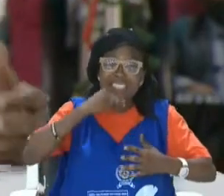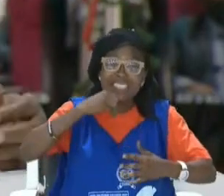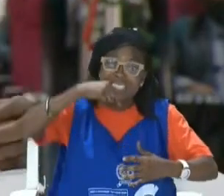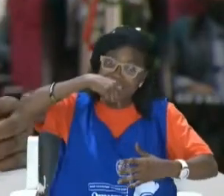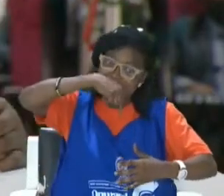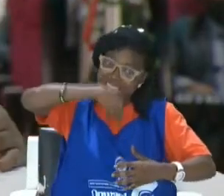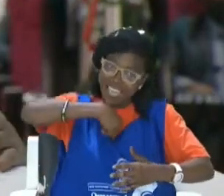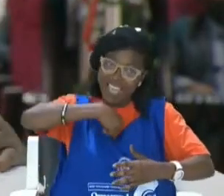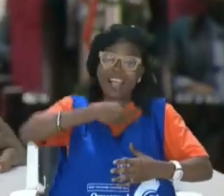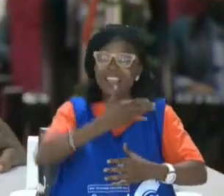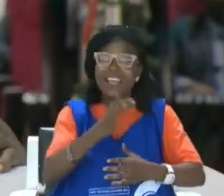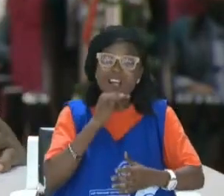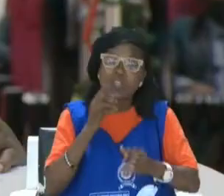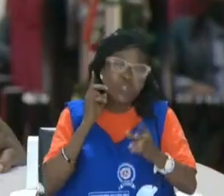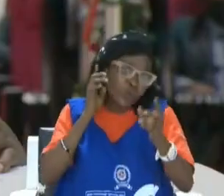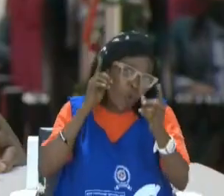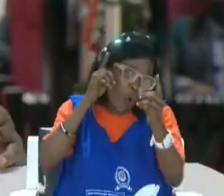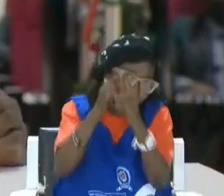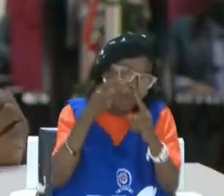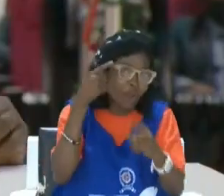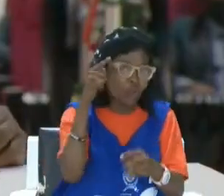there is hope for you.